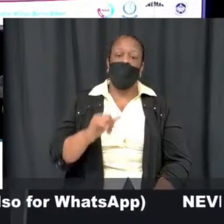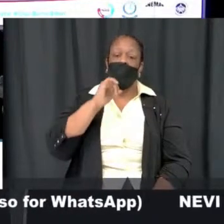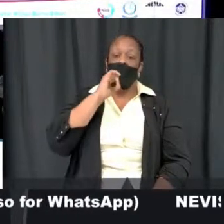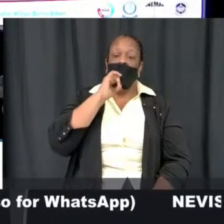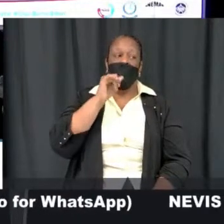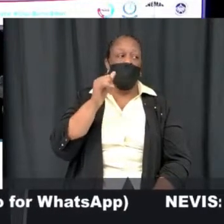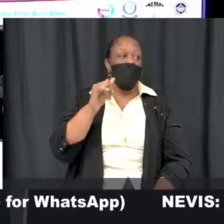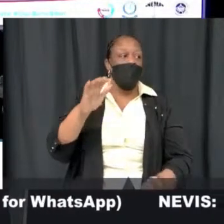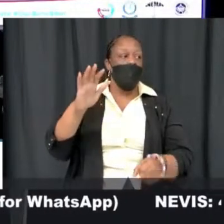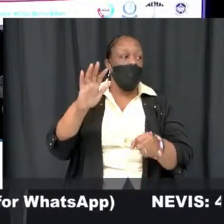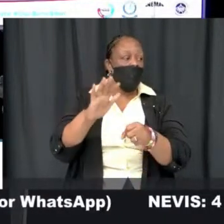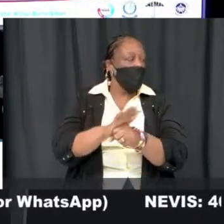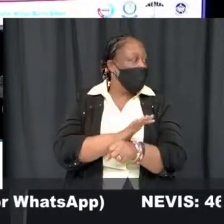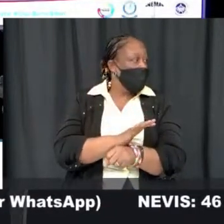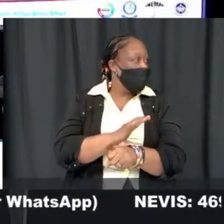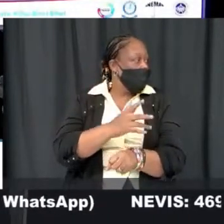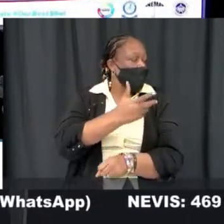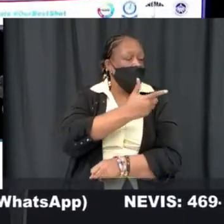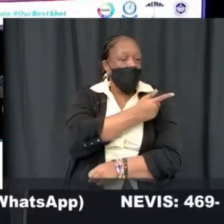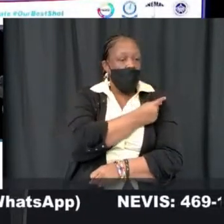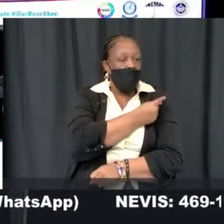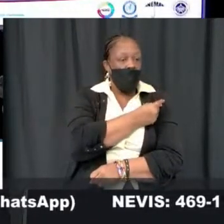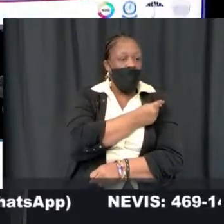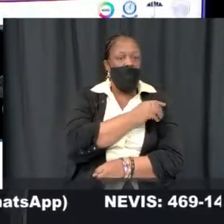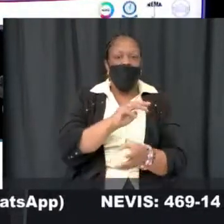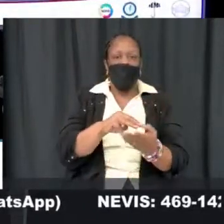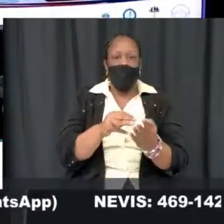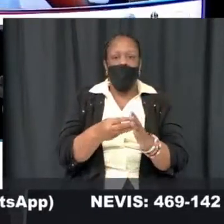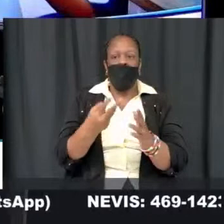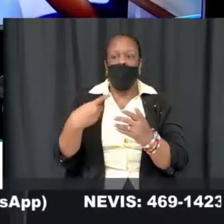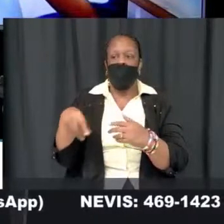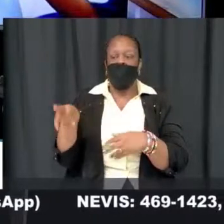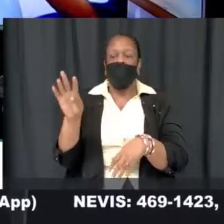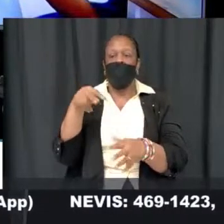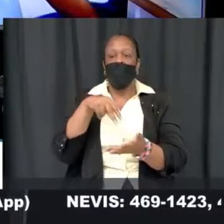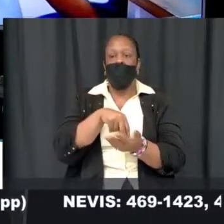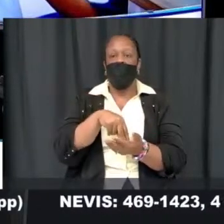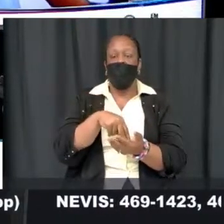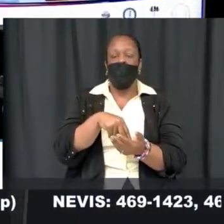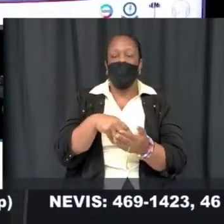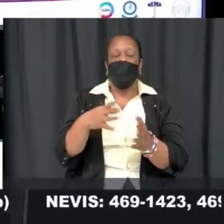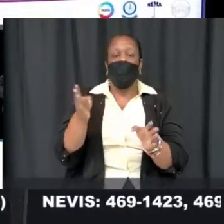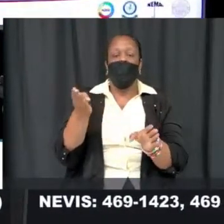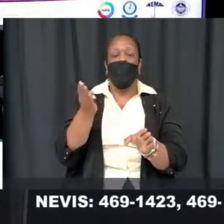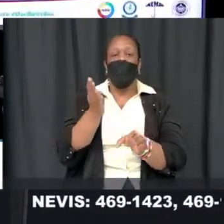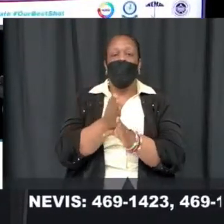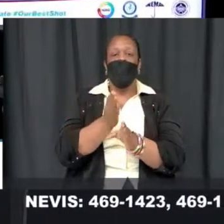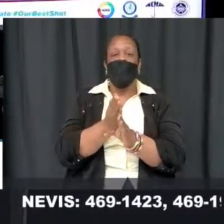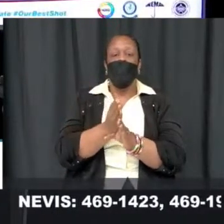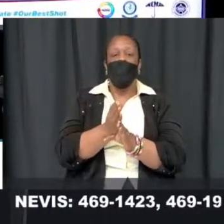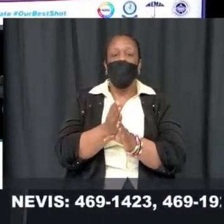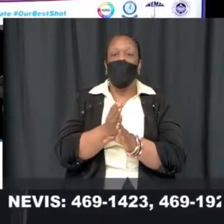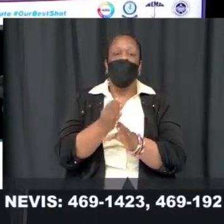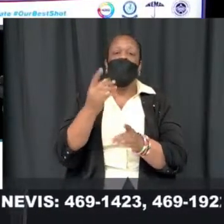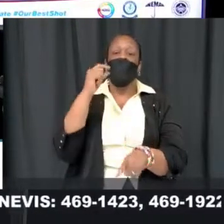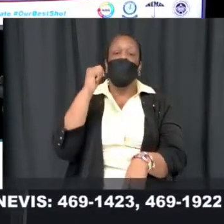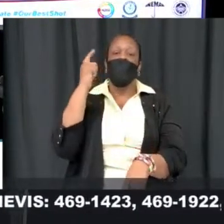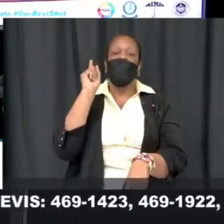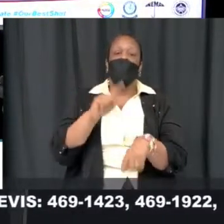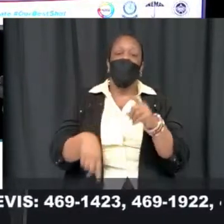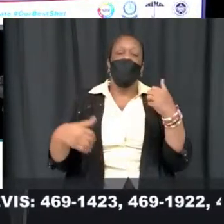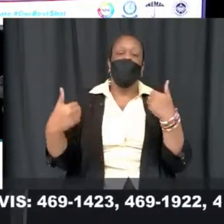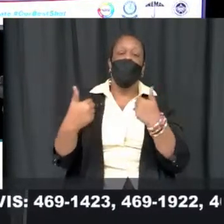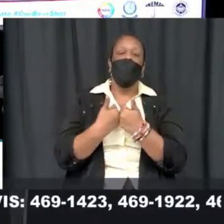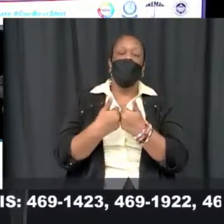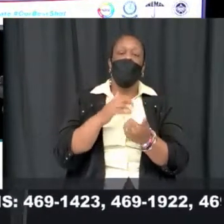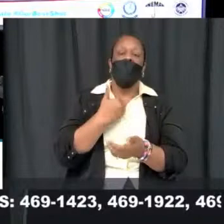die because you're fully vaccinated and because they say that you have 100% protection against death. You also have to understand,